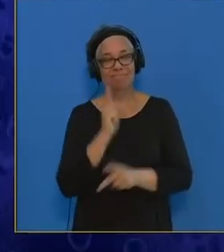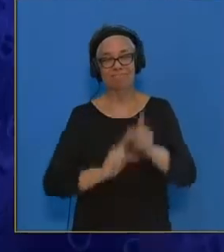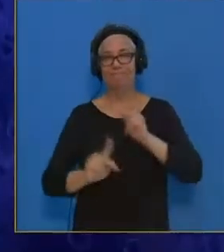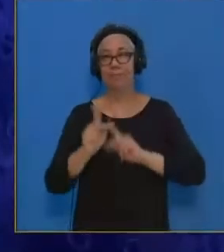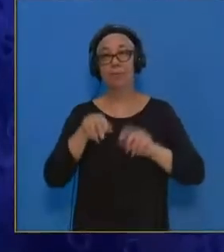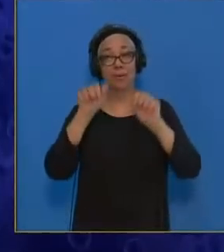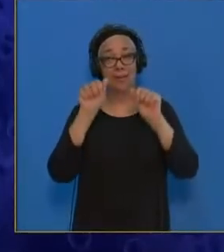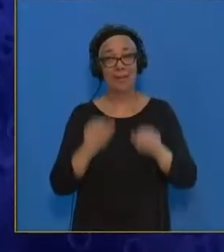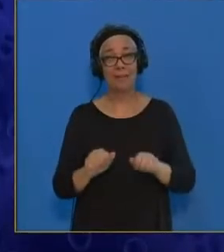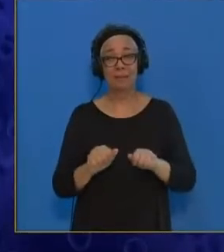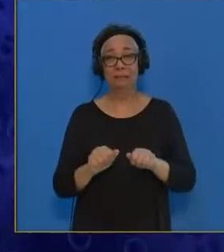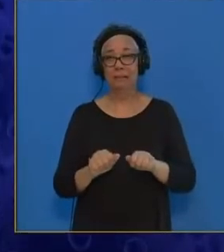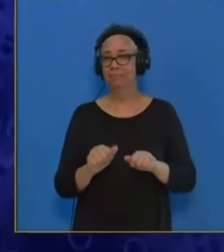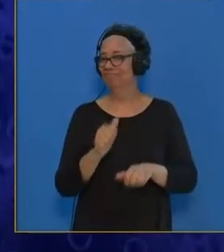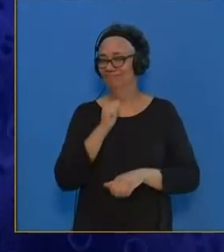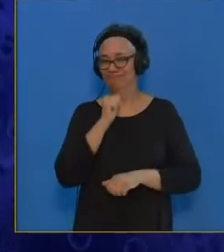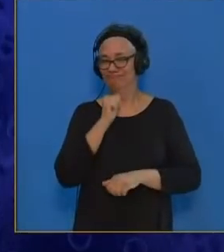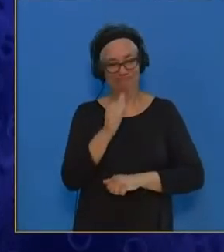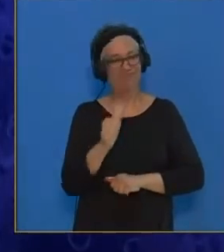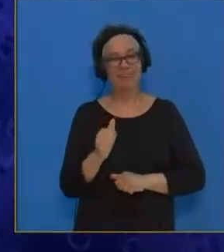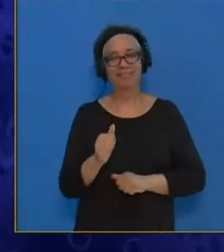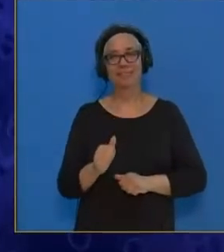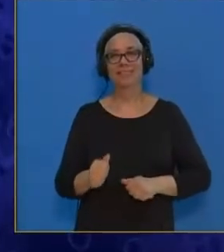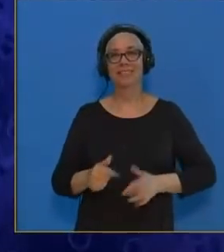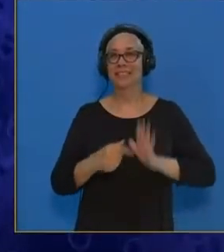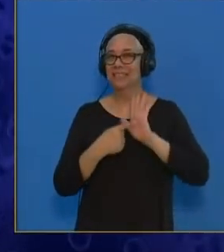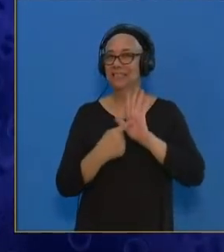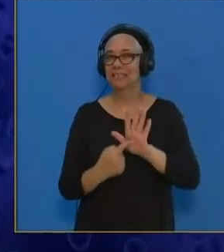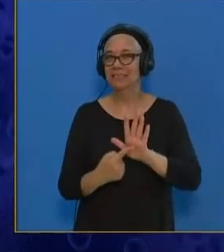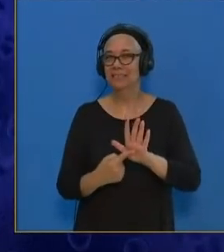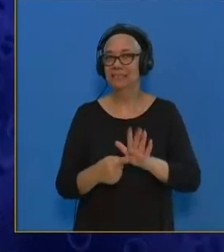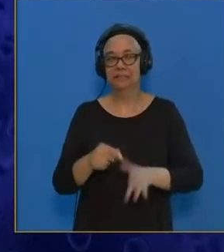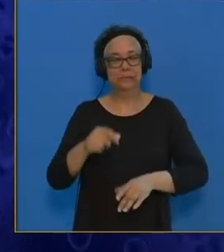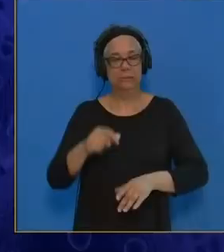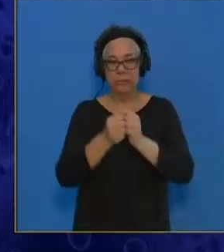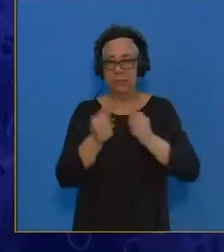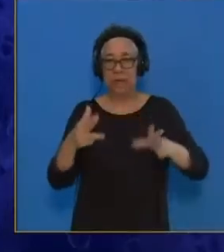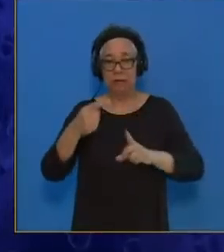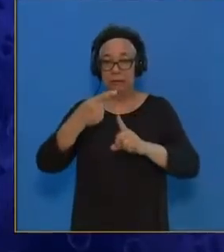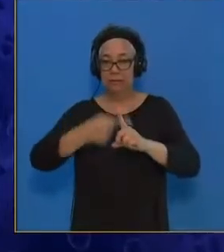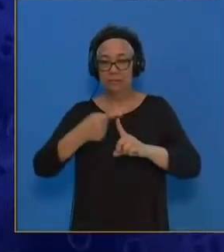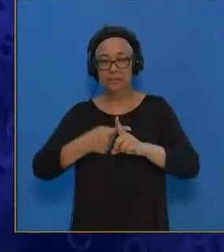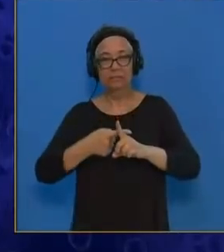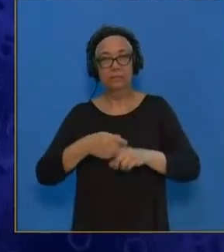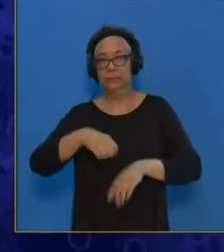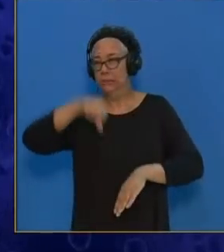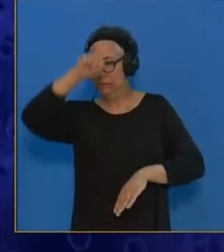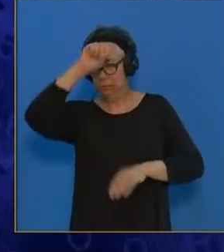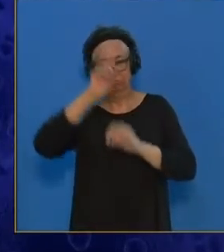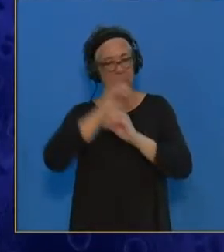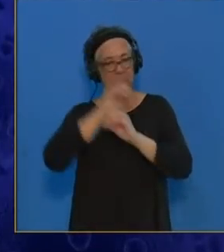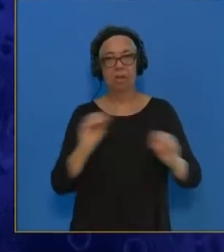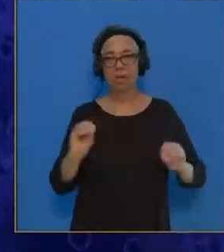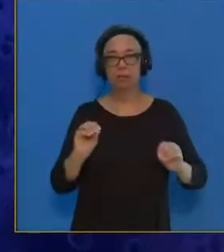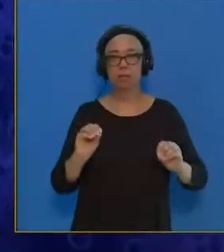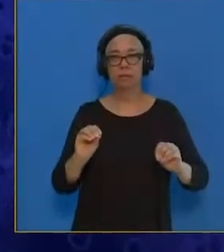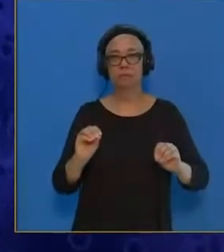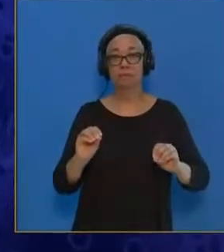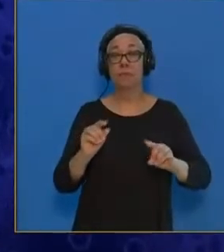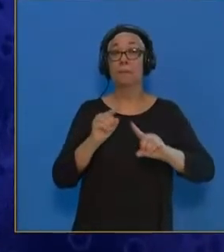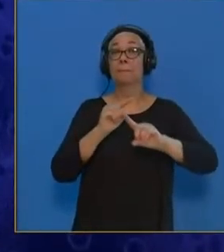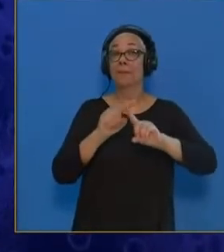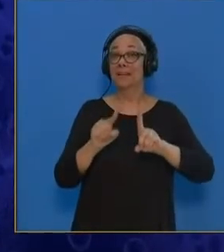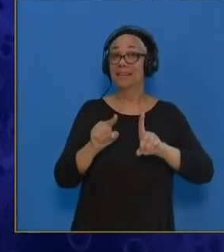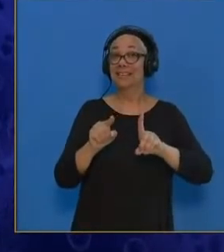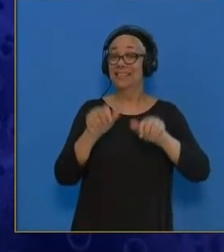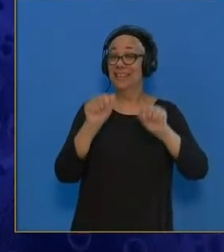be asymptomatic spreaders. That means they don't have a fever, they have no symptoms. However, they may